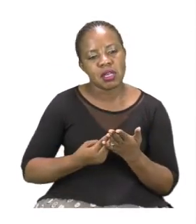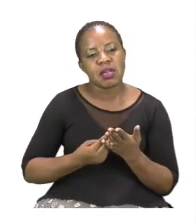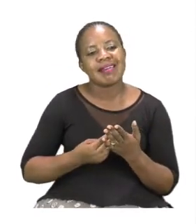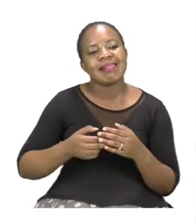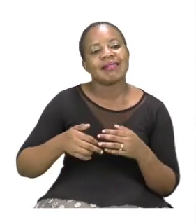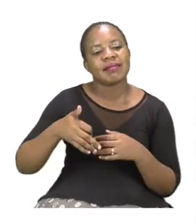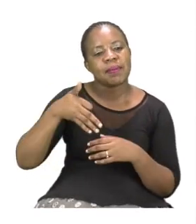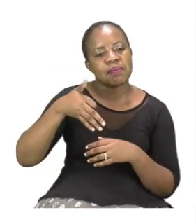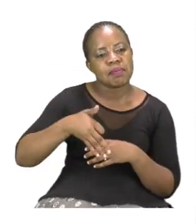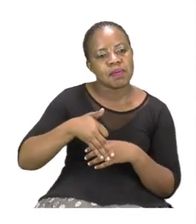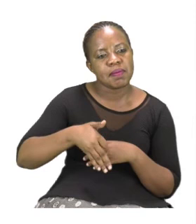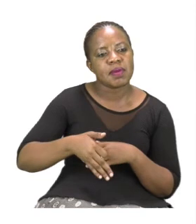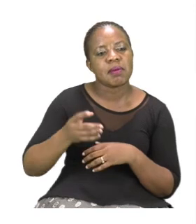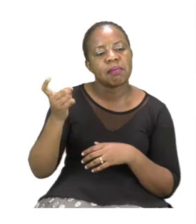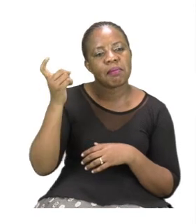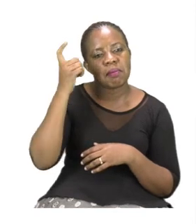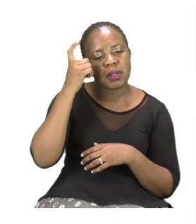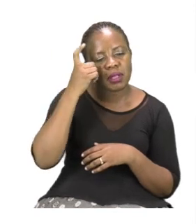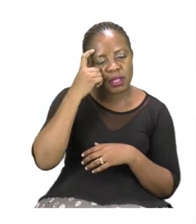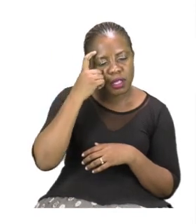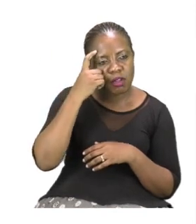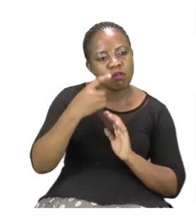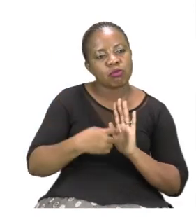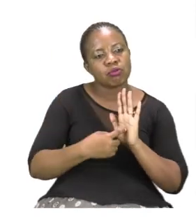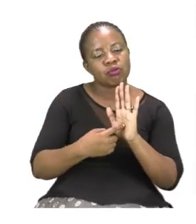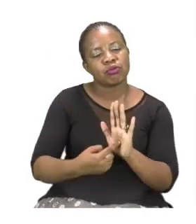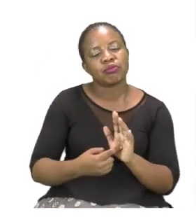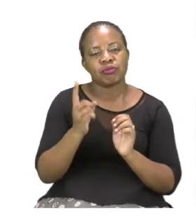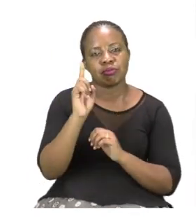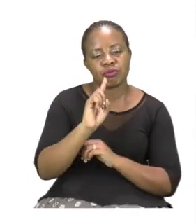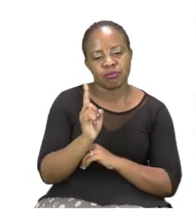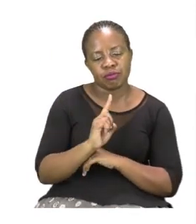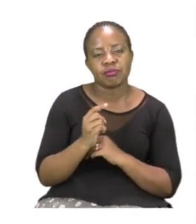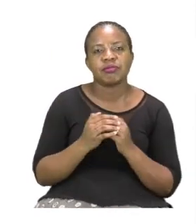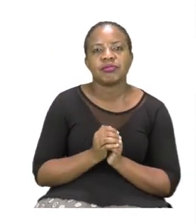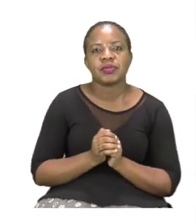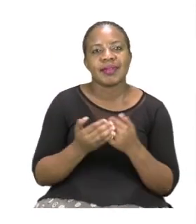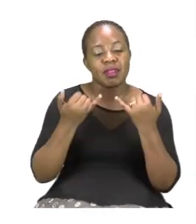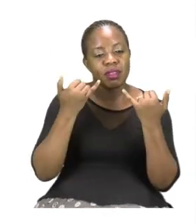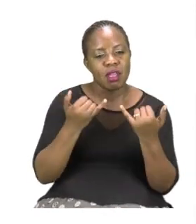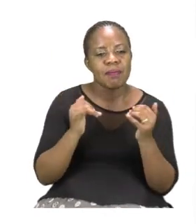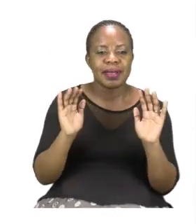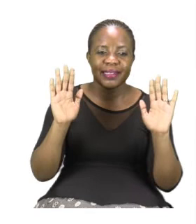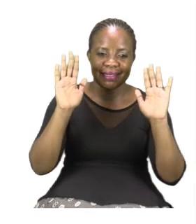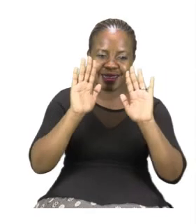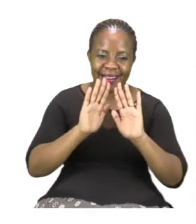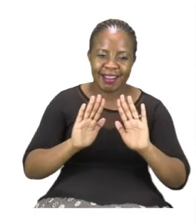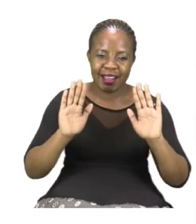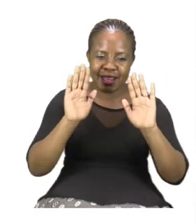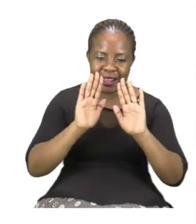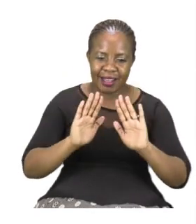going to be our job to color in the Namibian flag. You must use